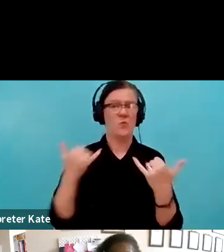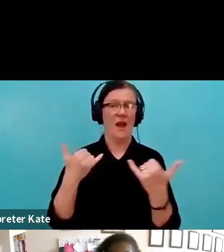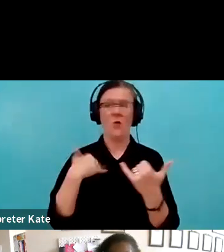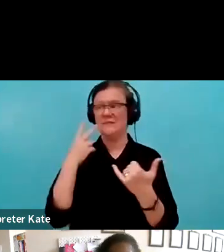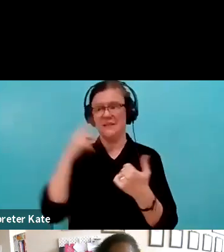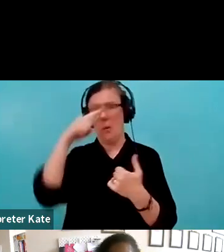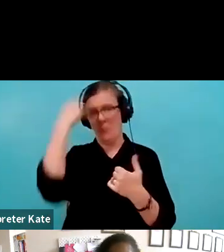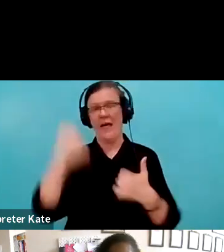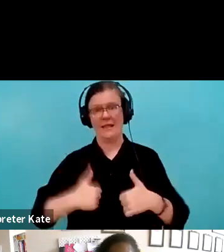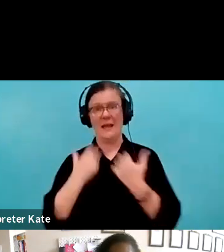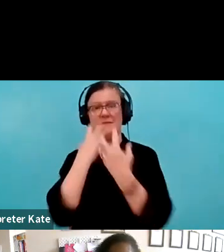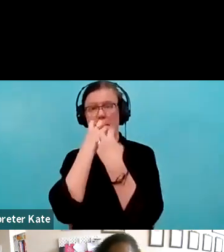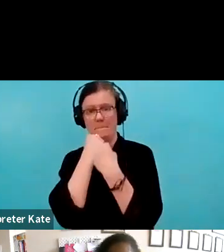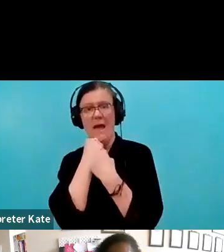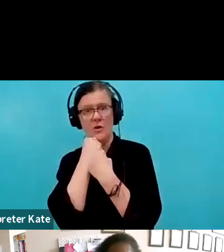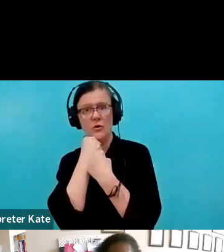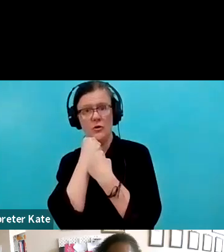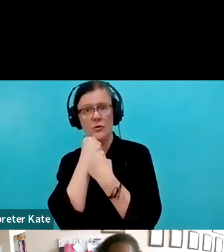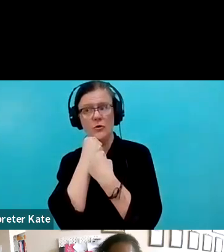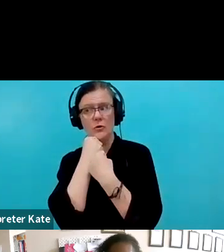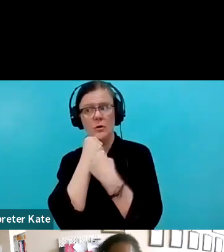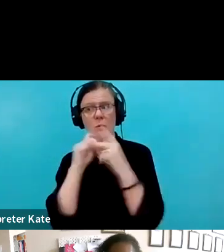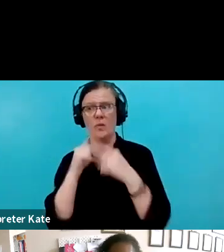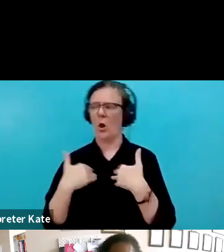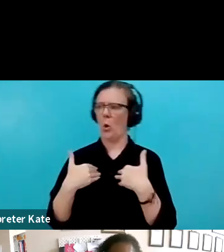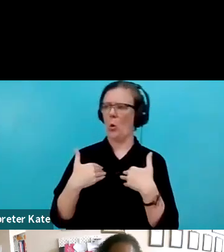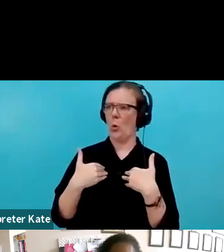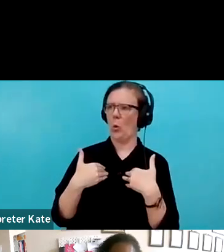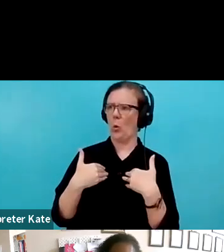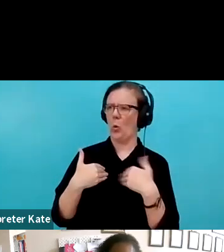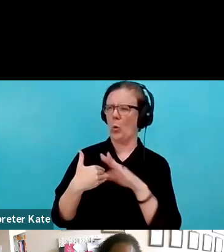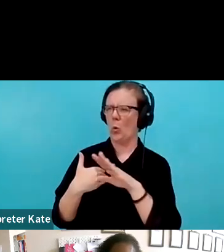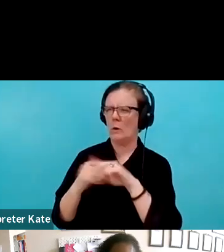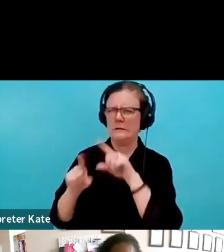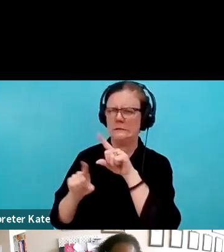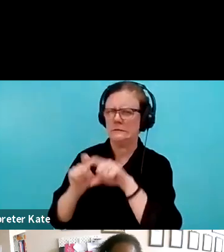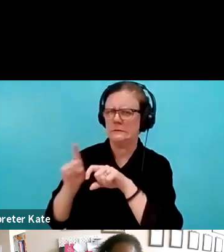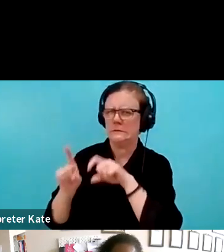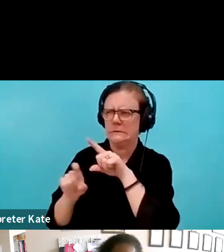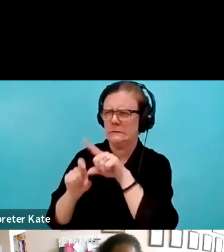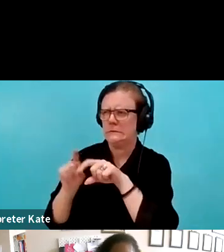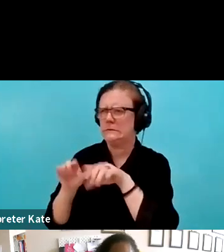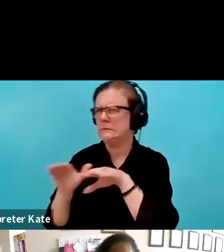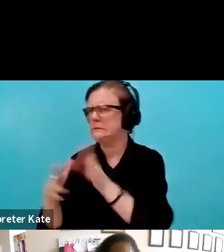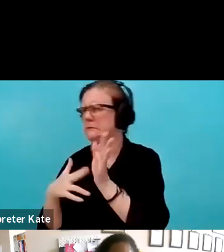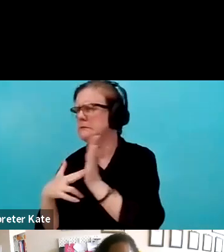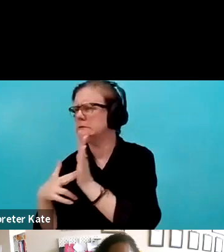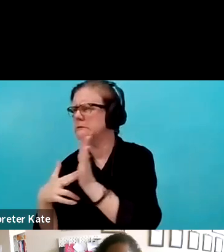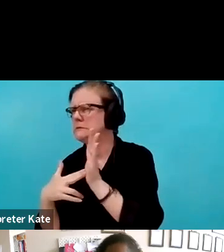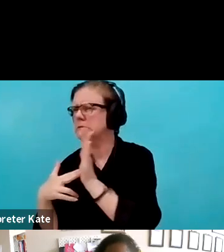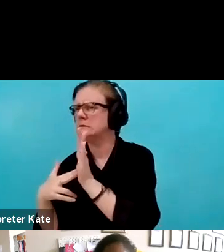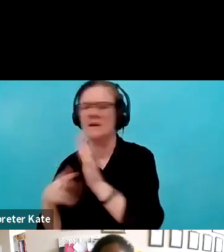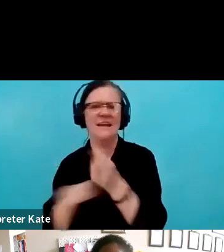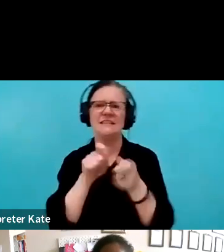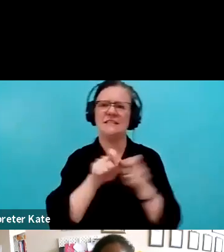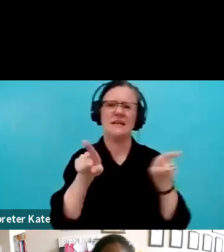Matter, where people are like, oh wait, let me ask some questions and see who's out there. It's the same